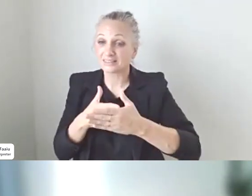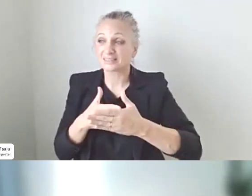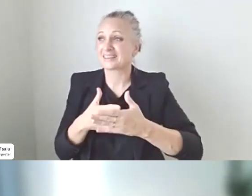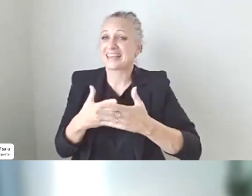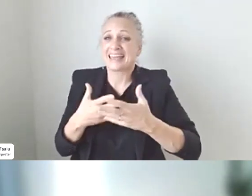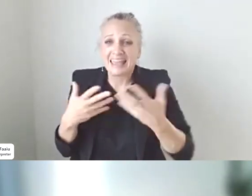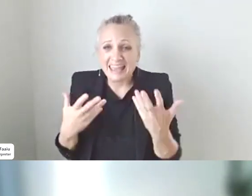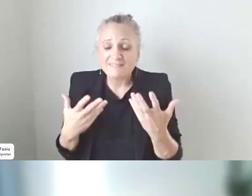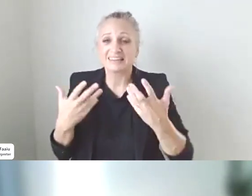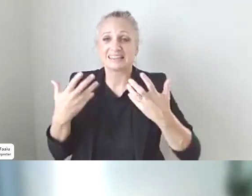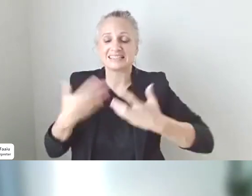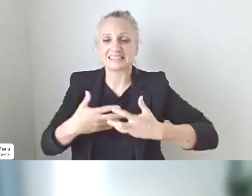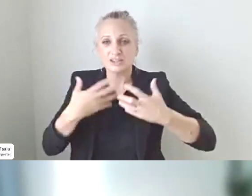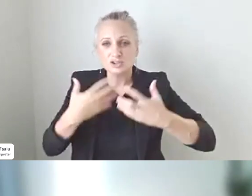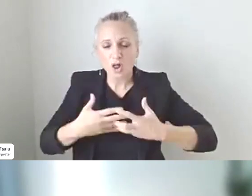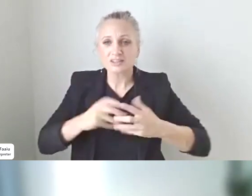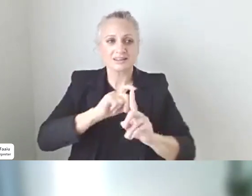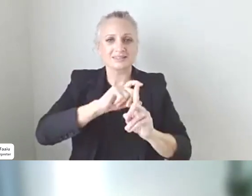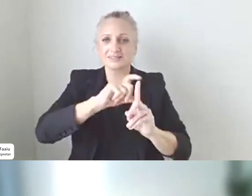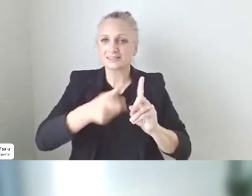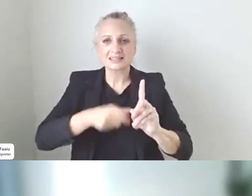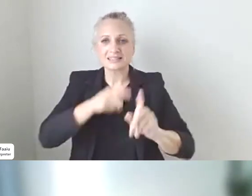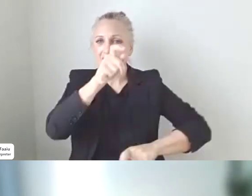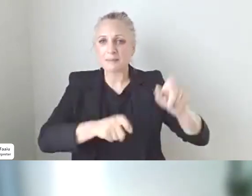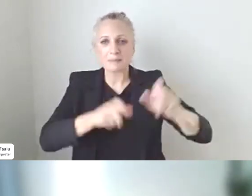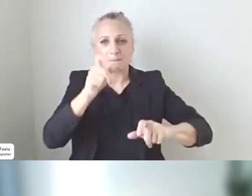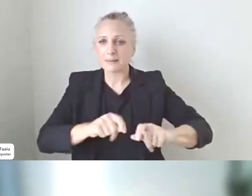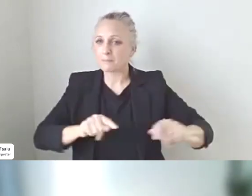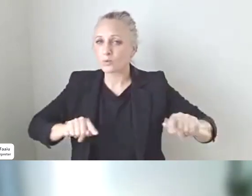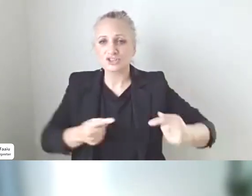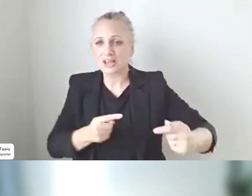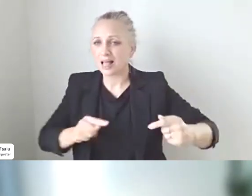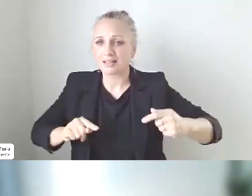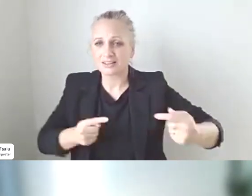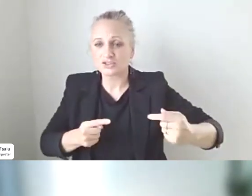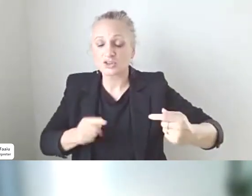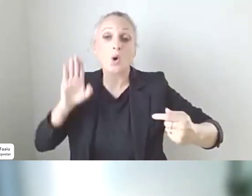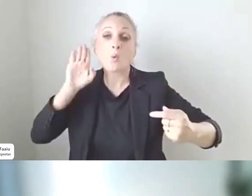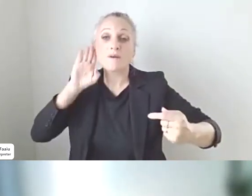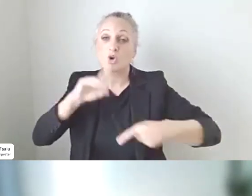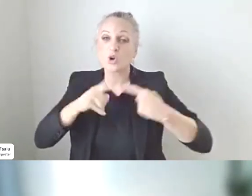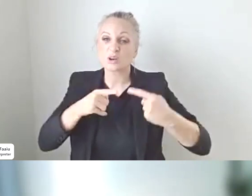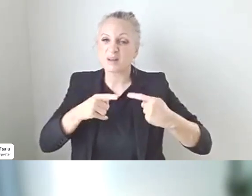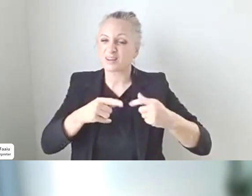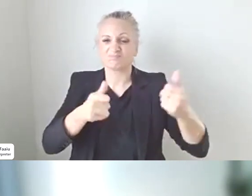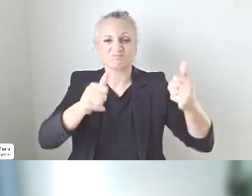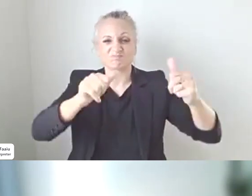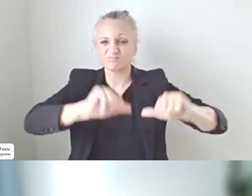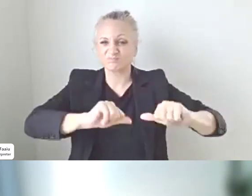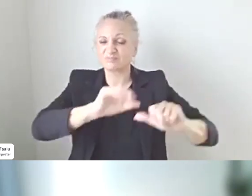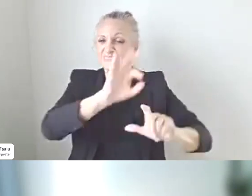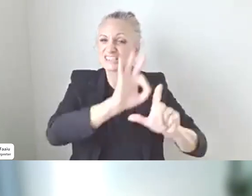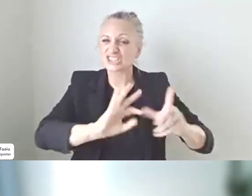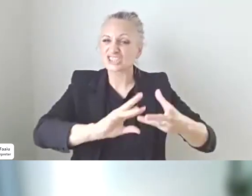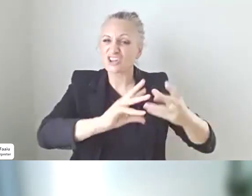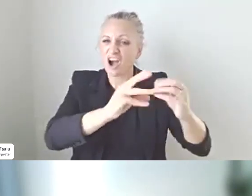disabled people face a lot of challenges. We've heard about poor design. A lot of websites and apps don't work well with screen readers. They don't have